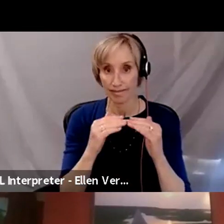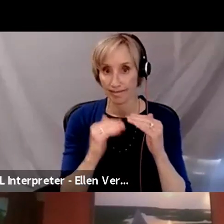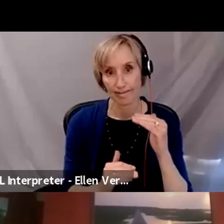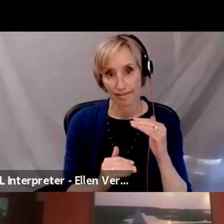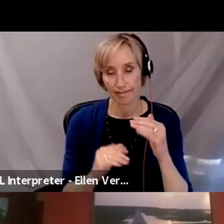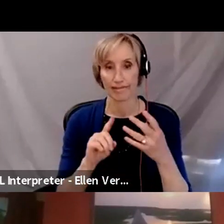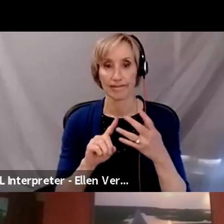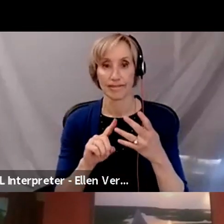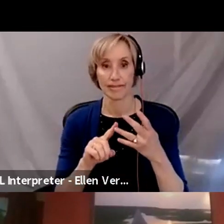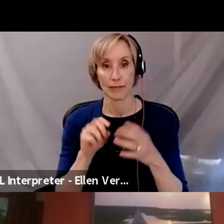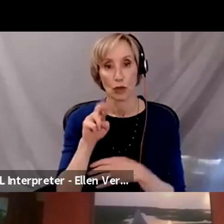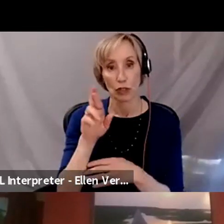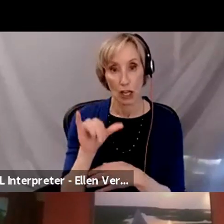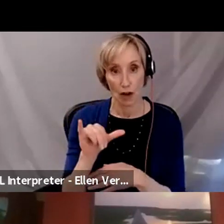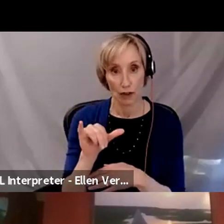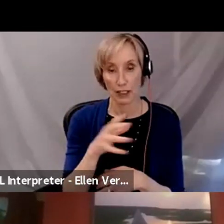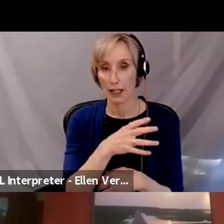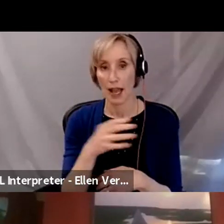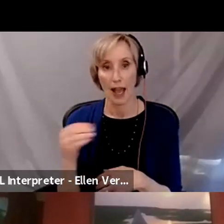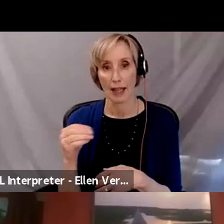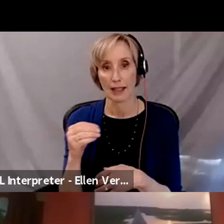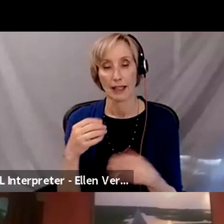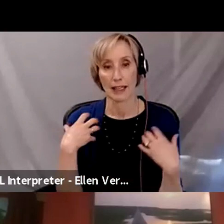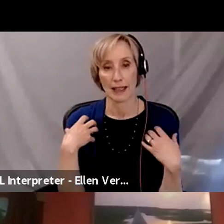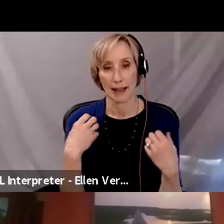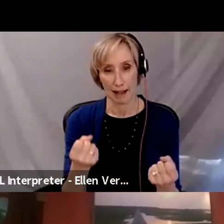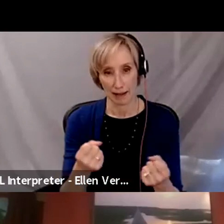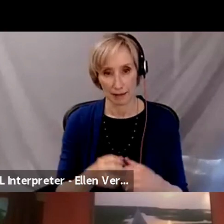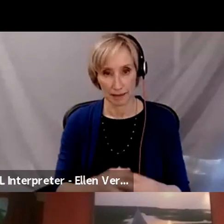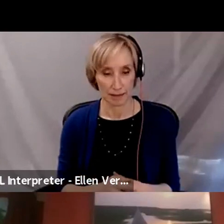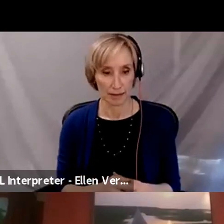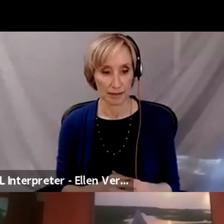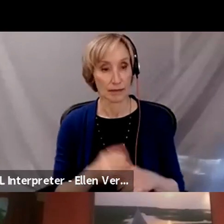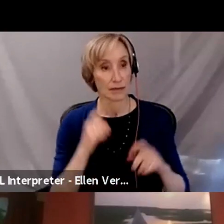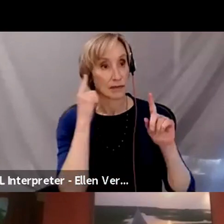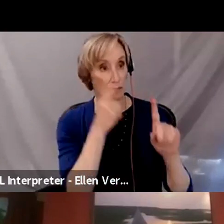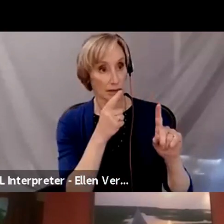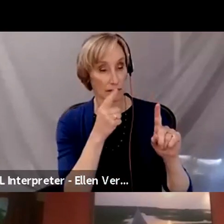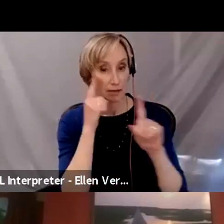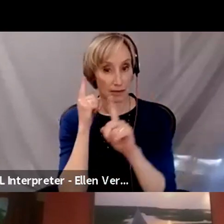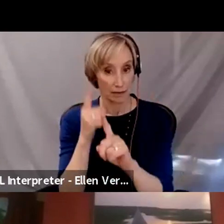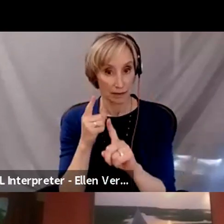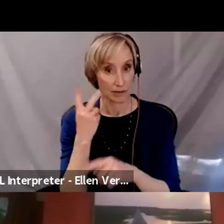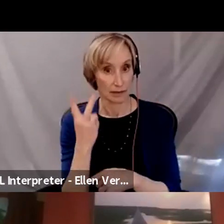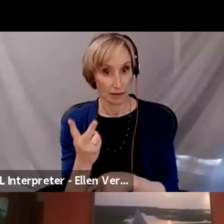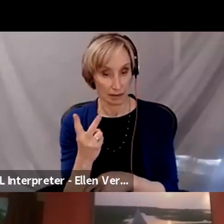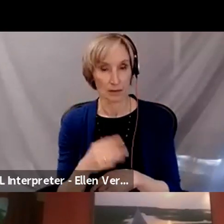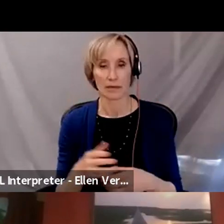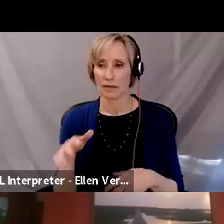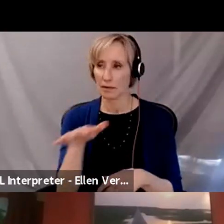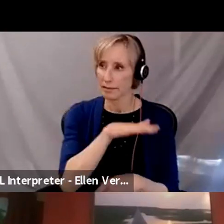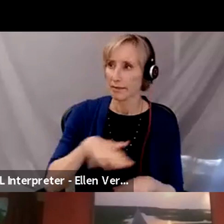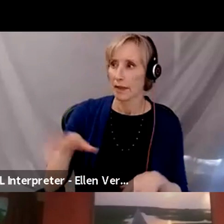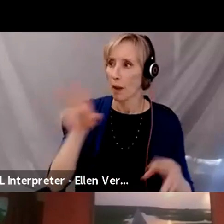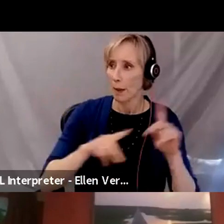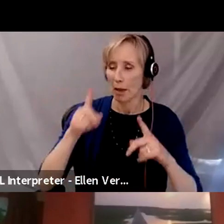panels is twofold. We hope not only to increase public awareness about how diverse communities think about and address